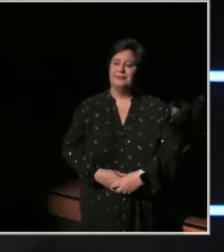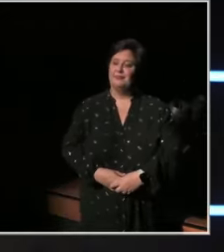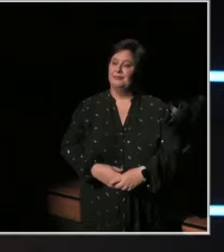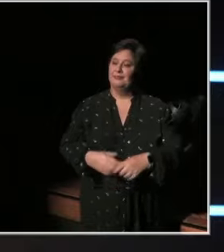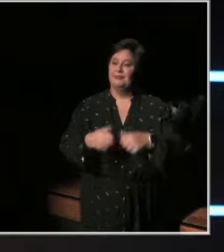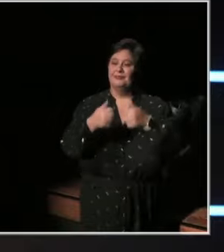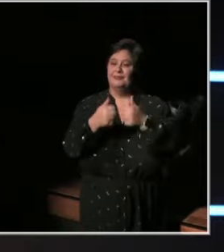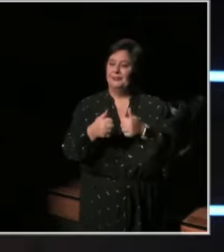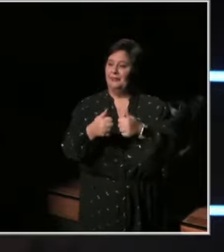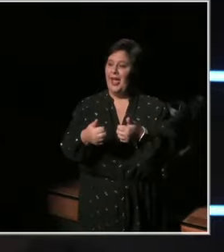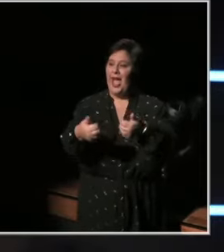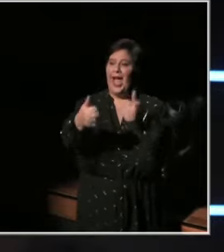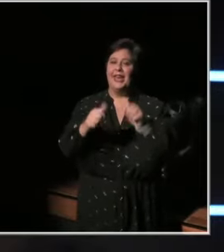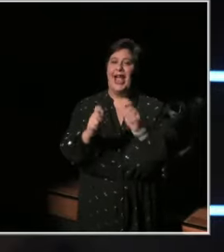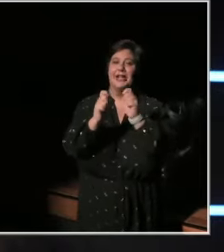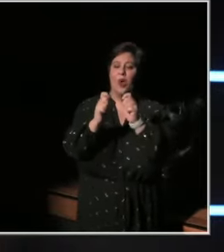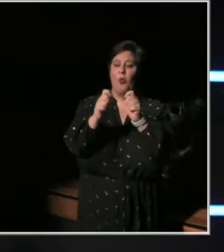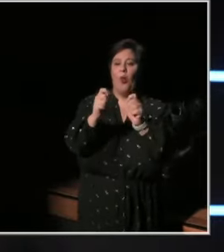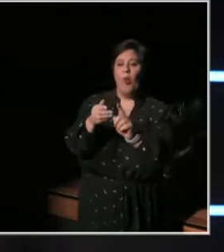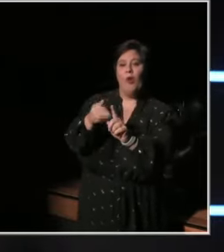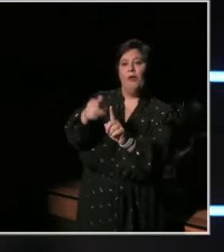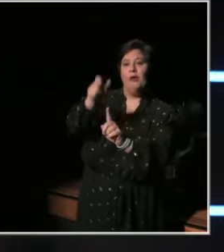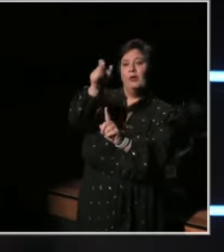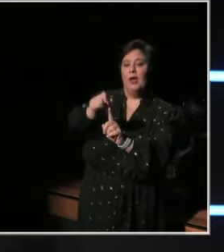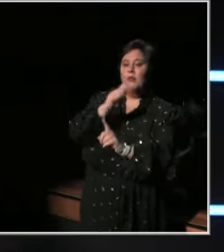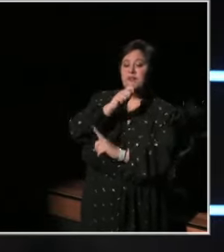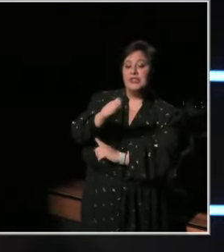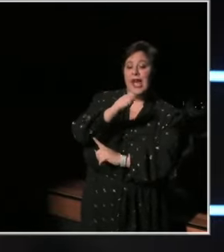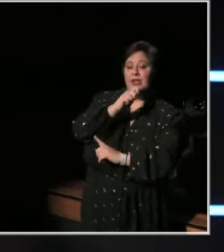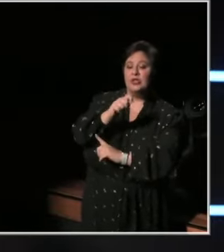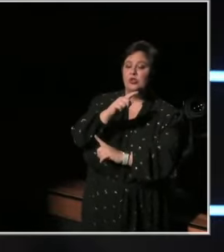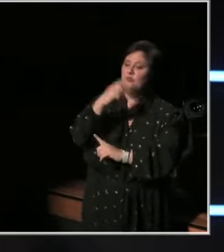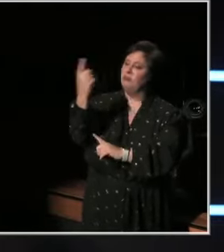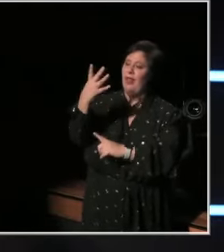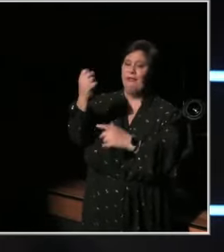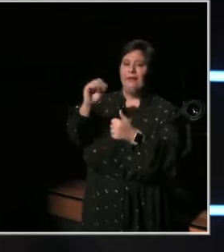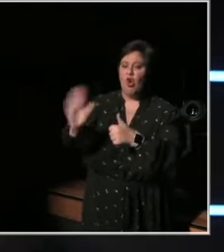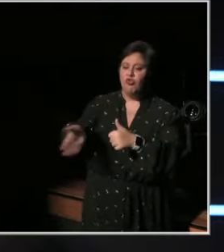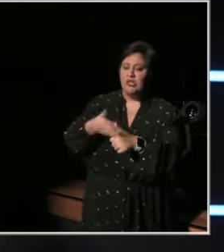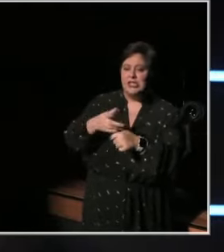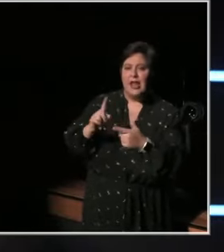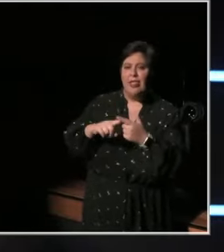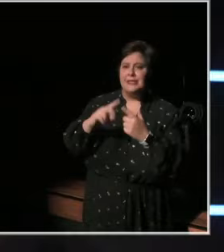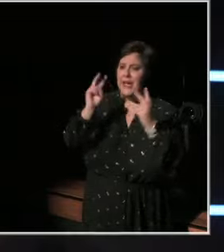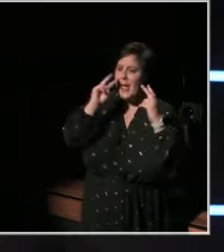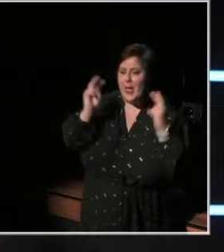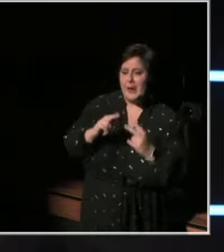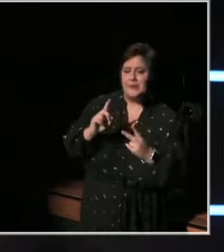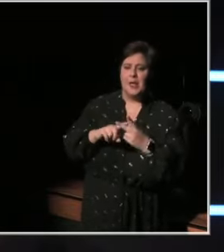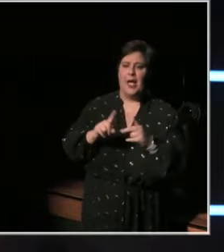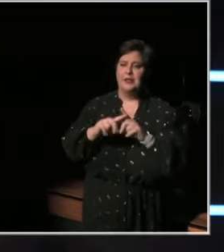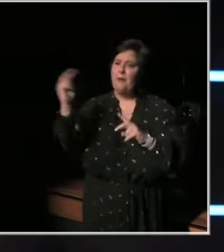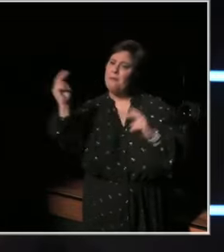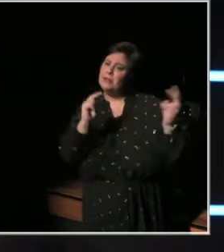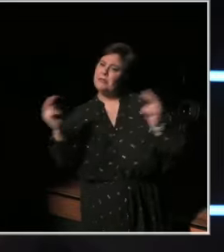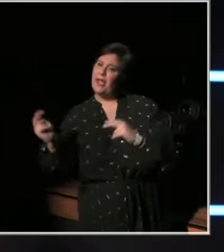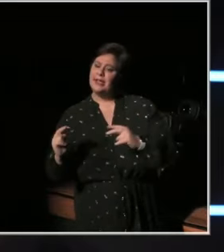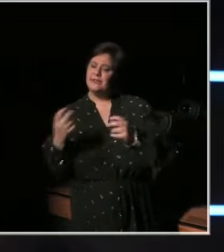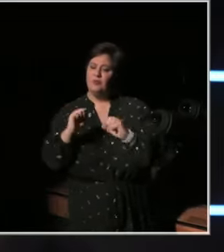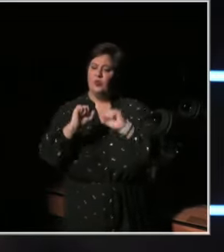today. Right, our next award recognises presenters who bring originality, insight and perspective to